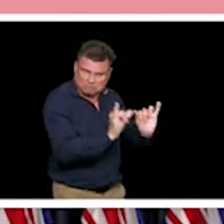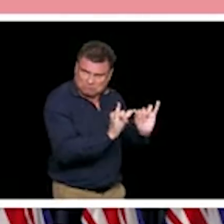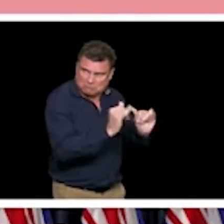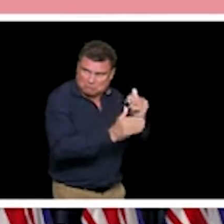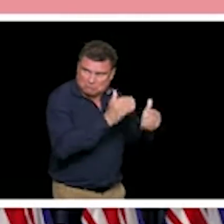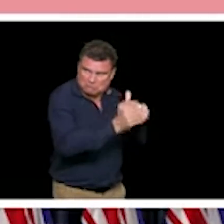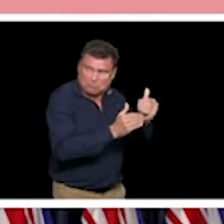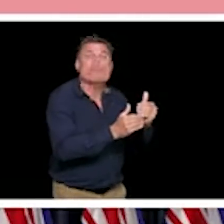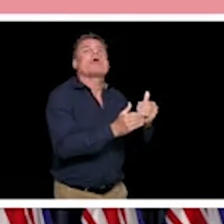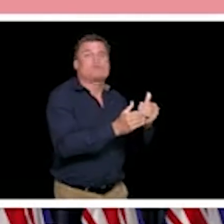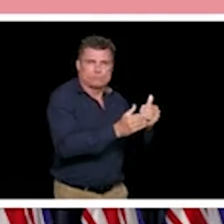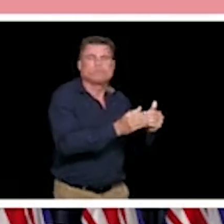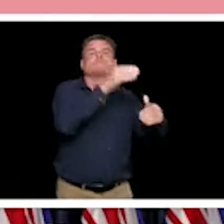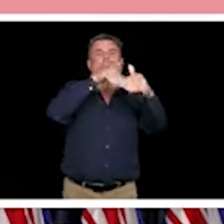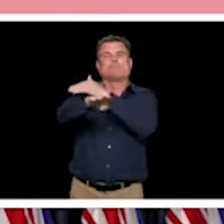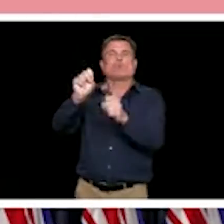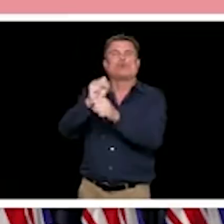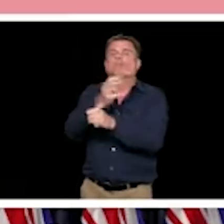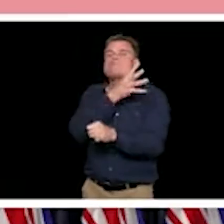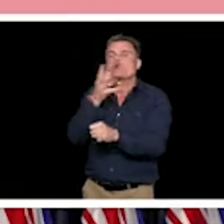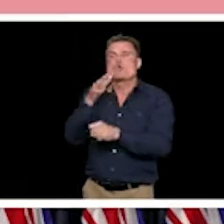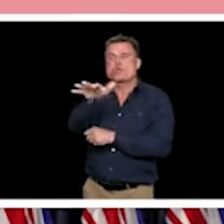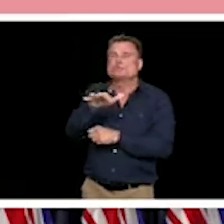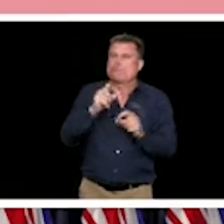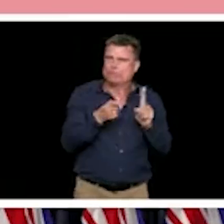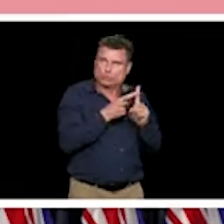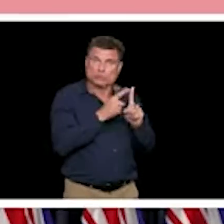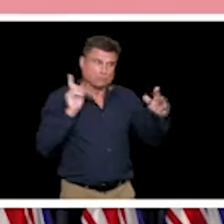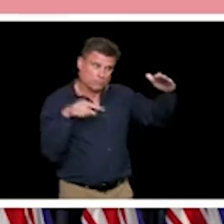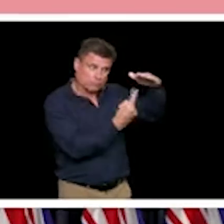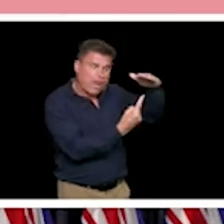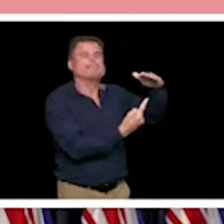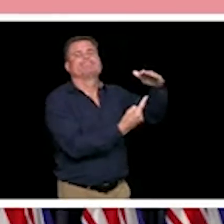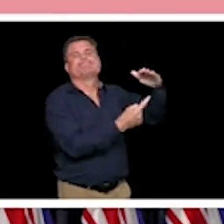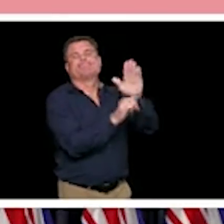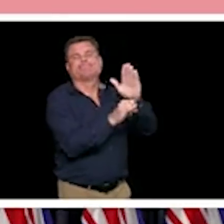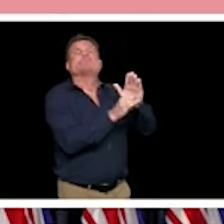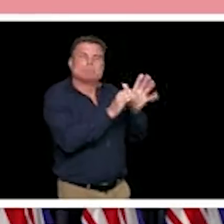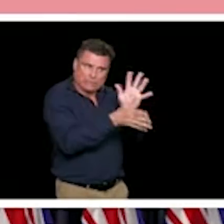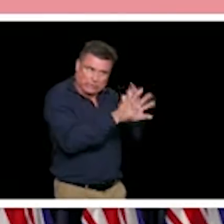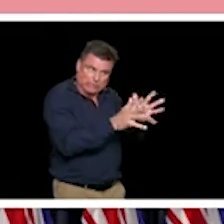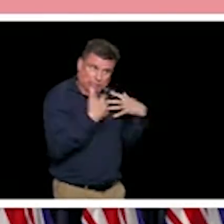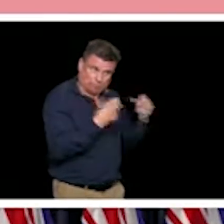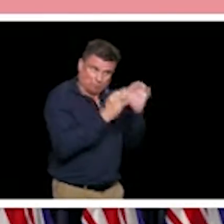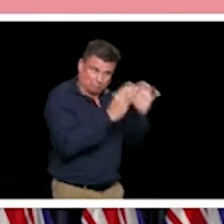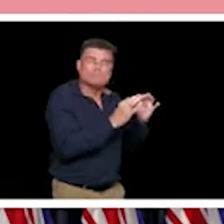workers coming into British Columbia for 2 weeks prior to them going to the farms. And that has,